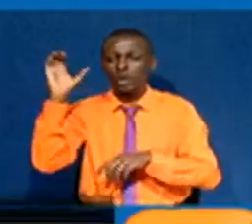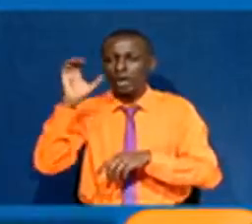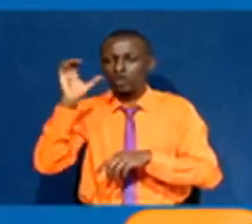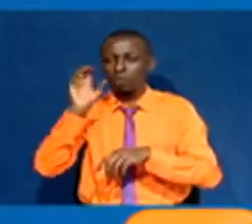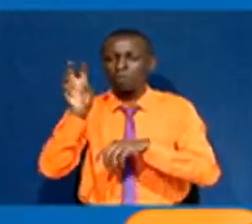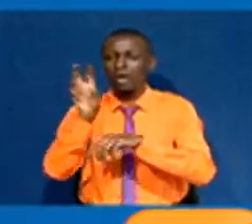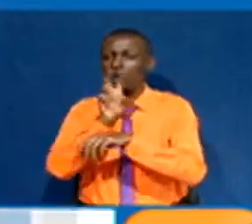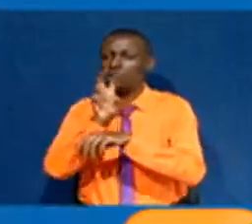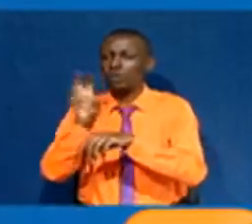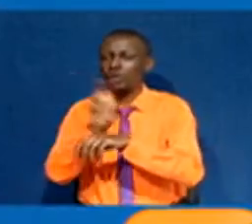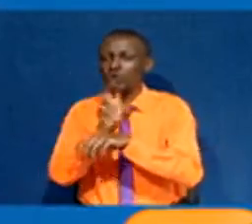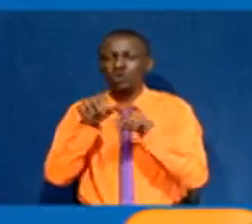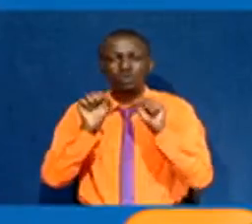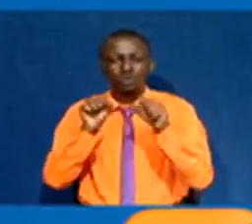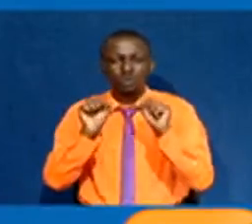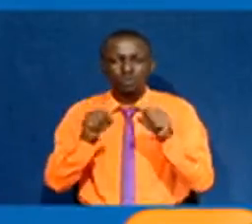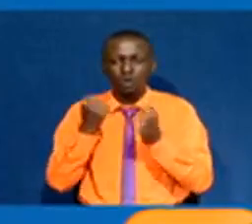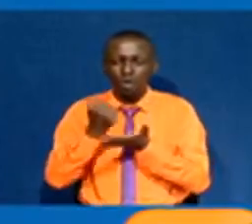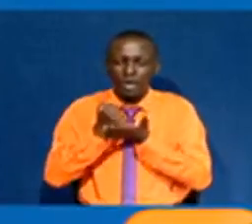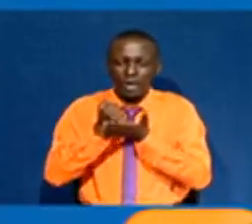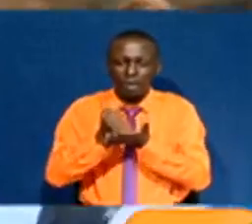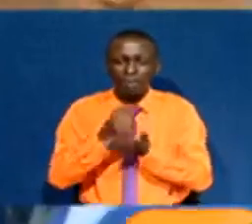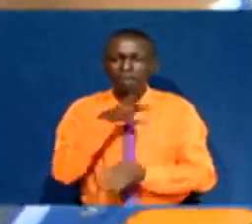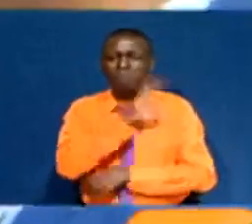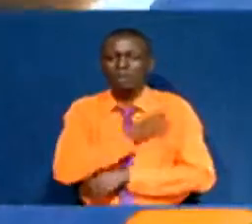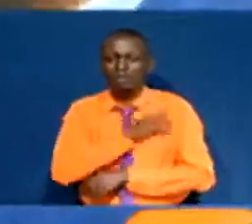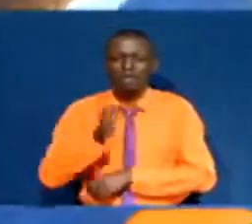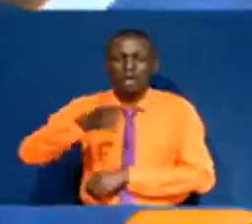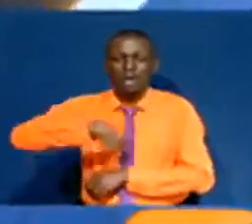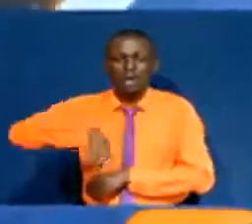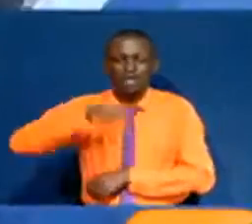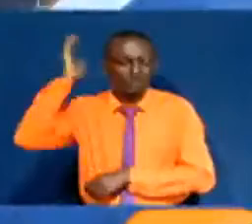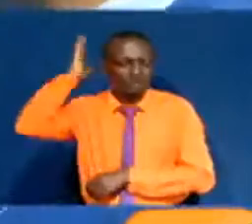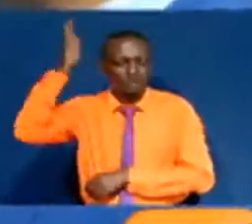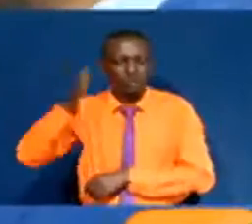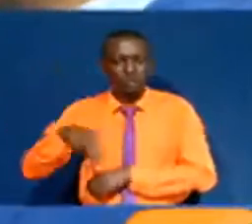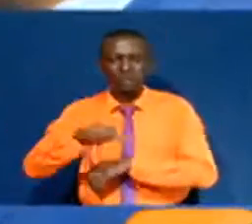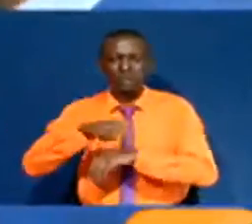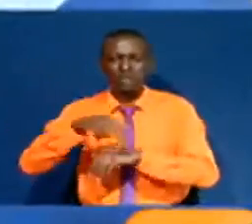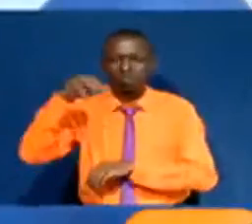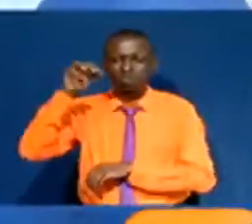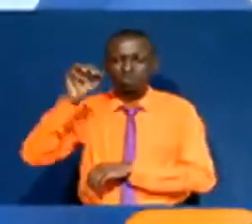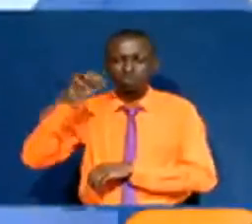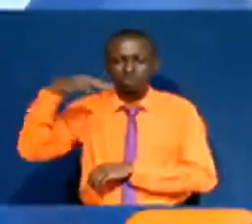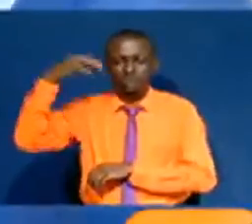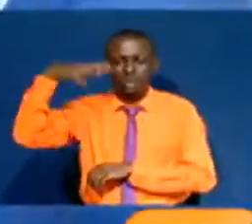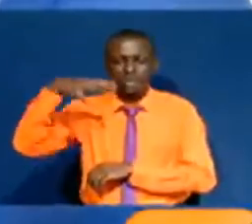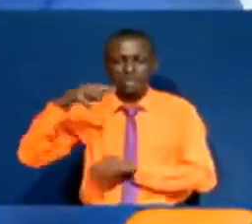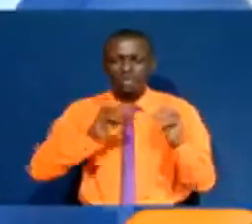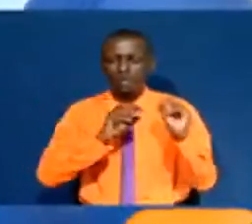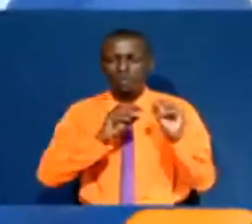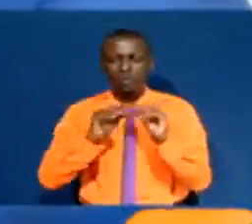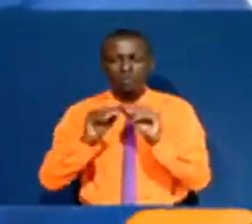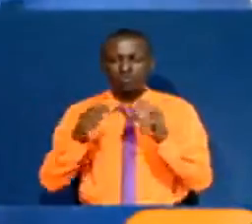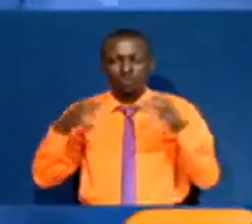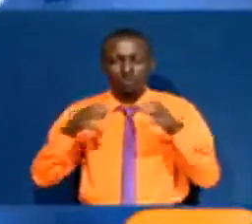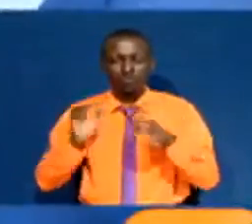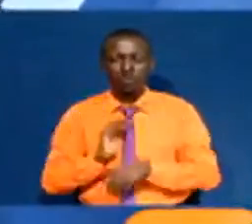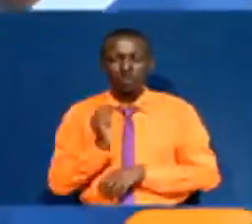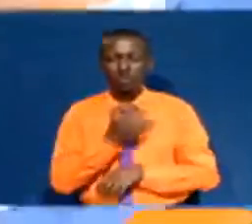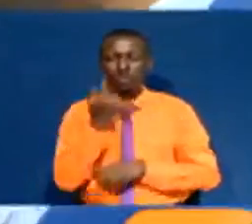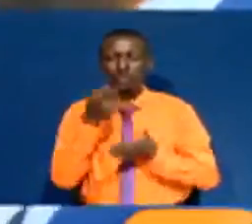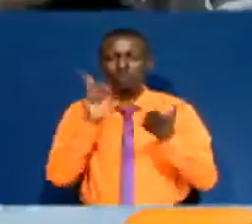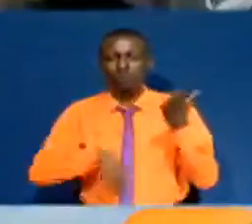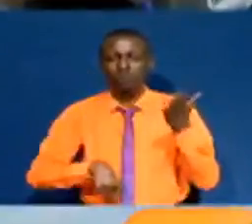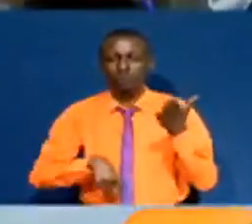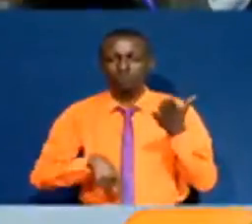one headache from us, it's going to be a huge benefit to us. The National E-Mobility Task Force, through its Vice Chairperson, Jerotich Sey,